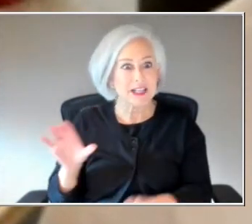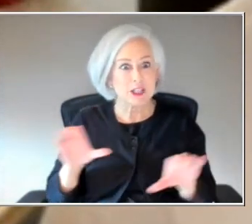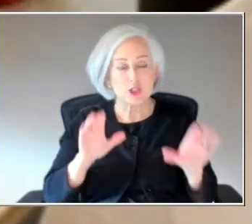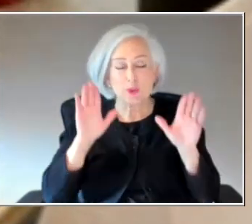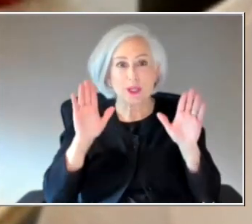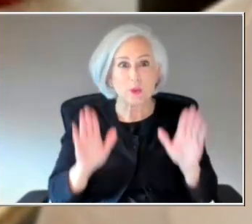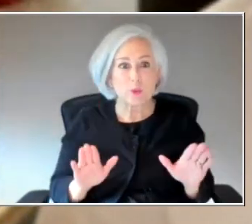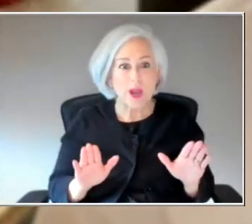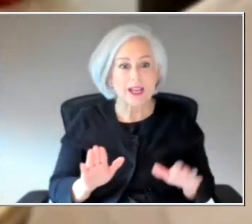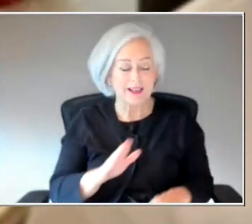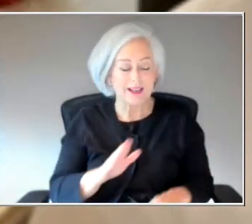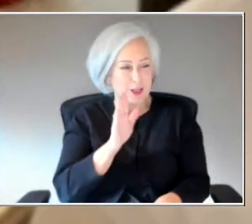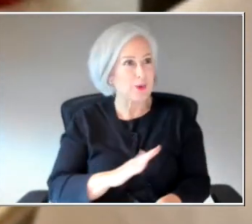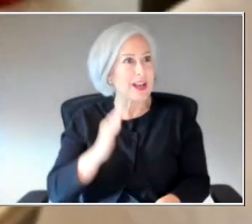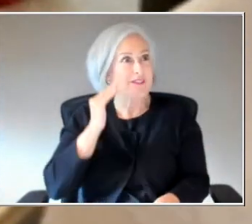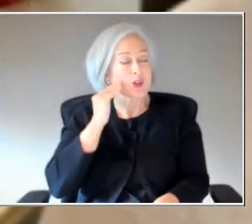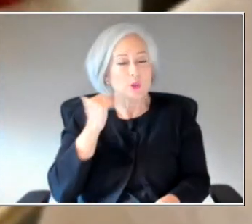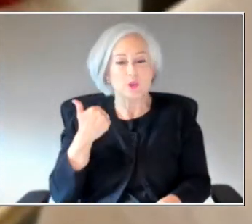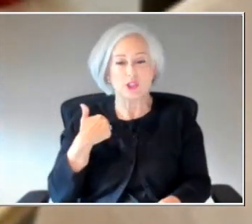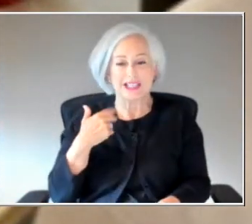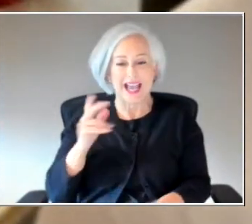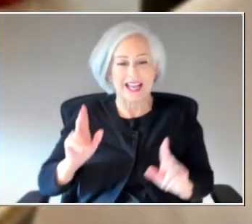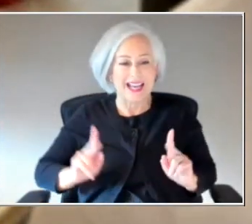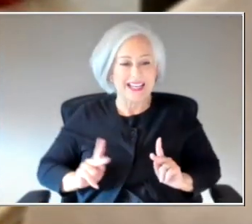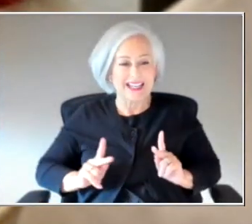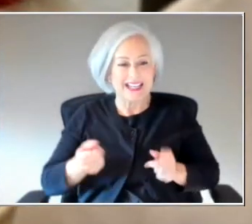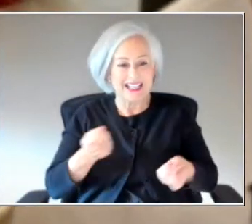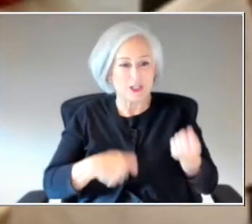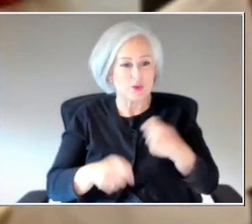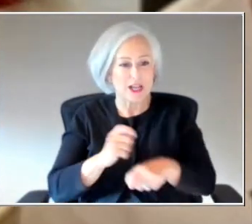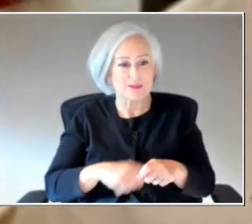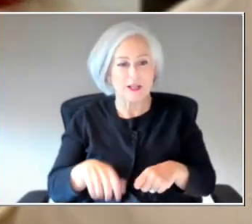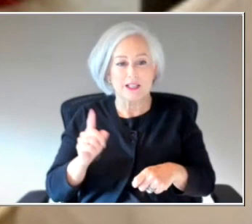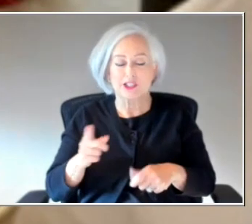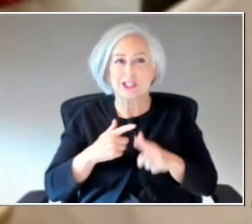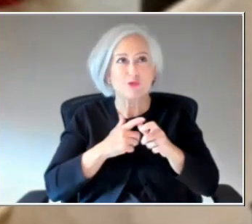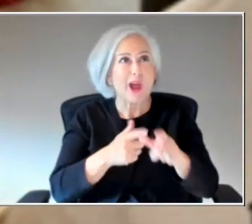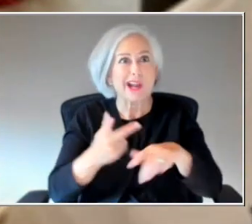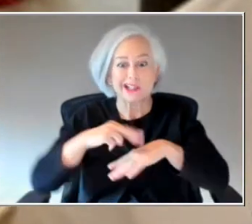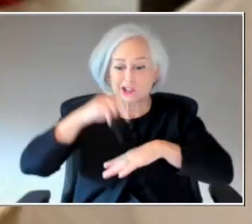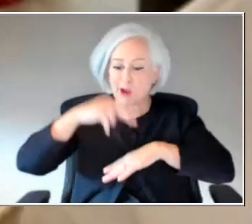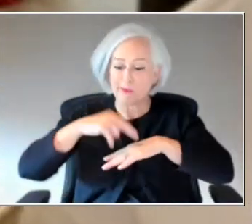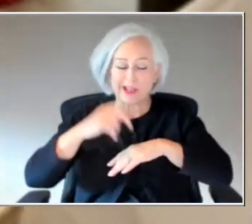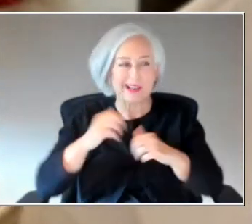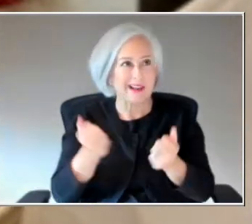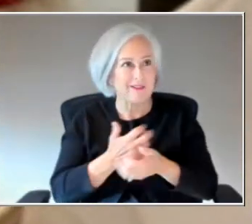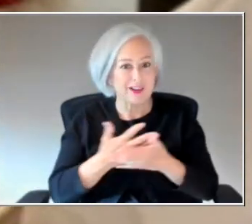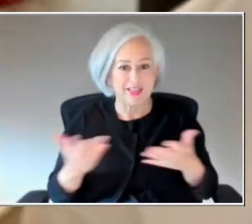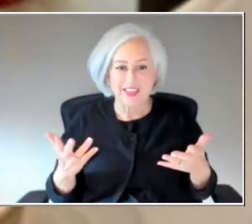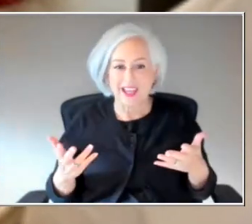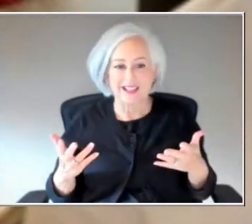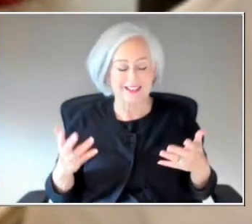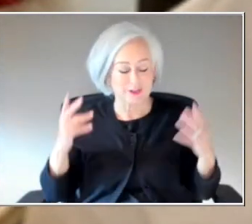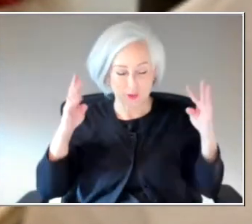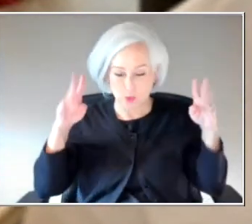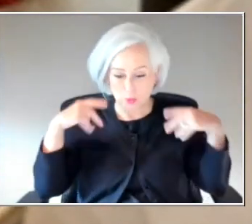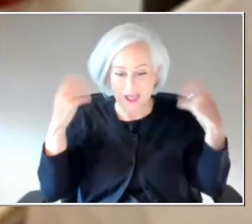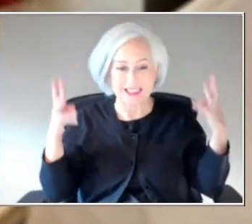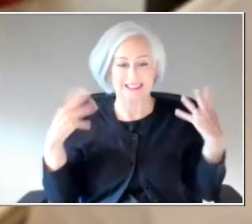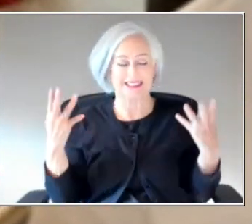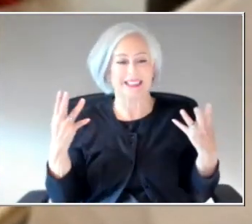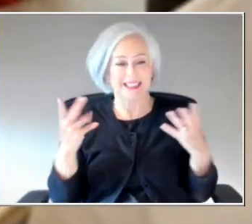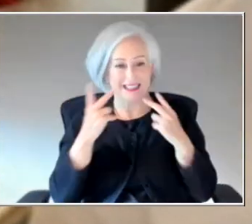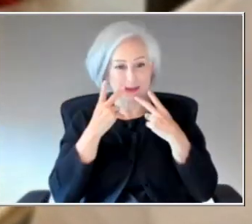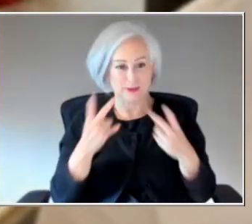tell she had an actual kidney transplant. I feel like she was jumping, running, like in the video. I mean, it was insane, the difference that the